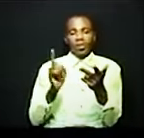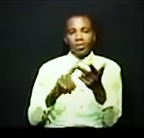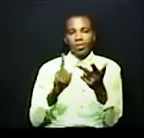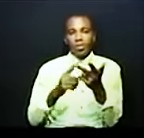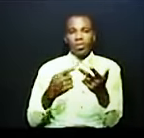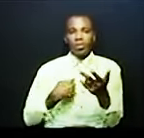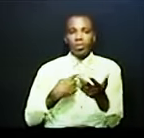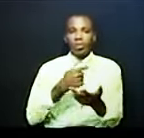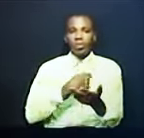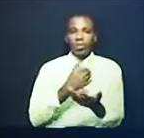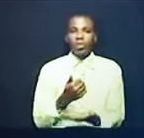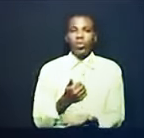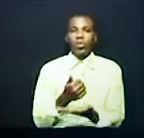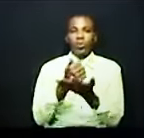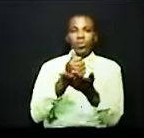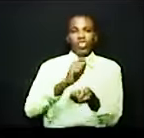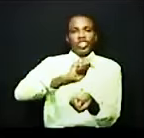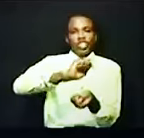Education and